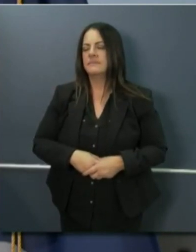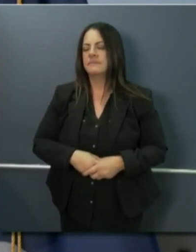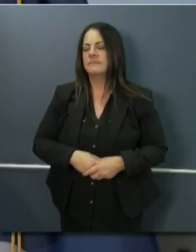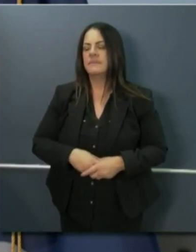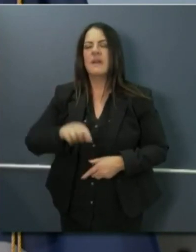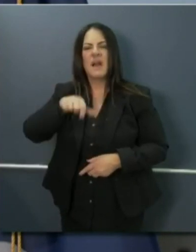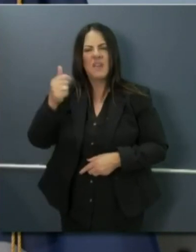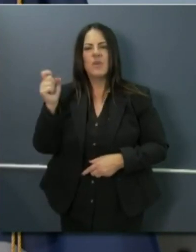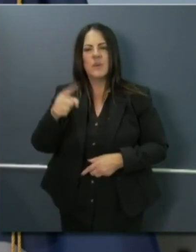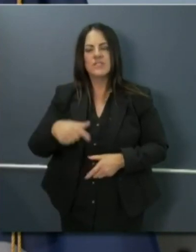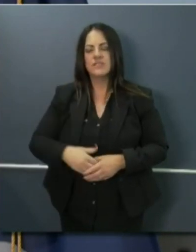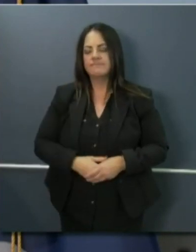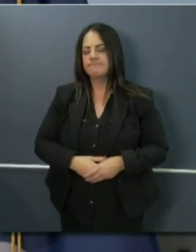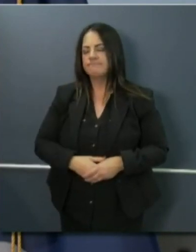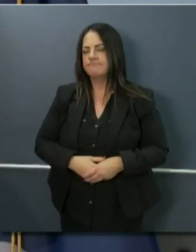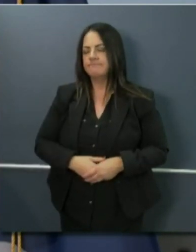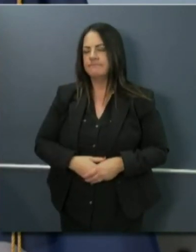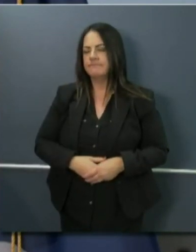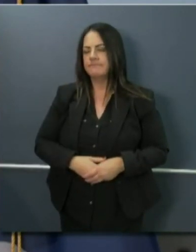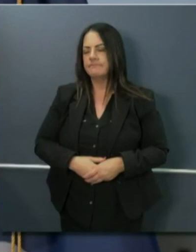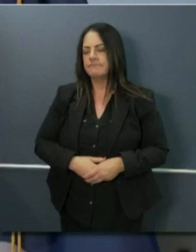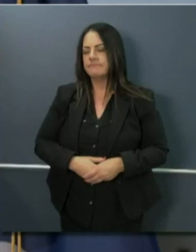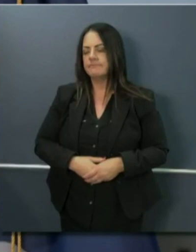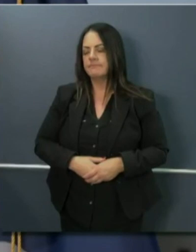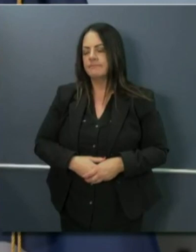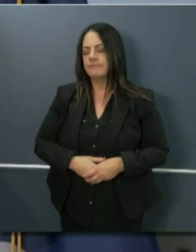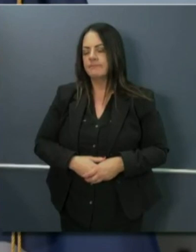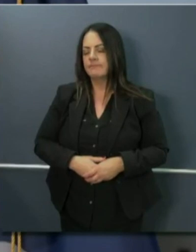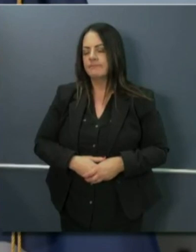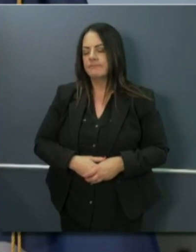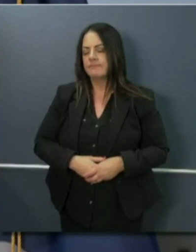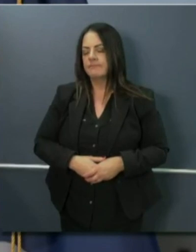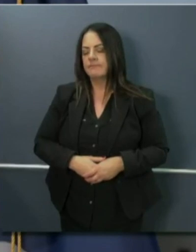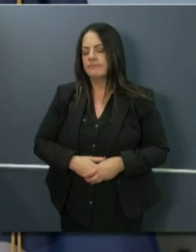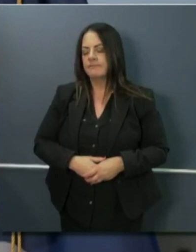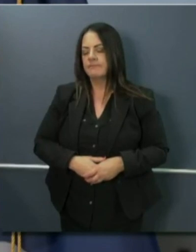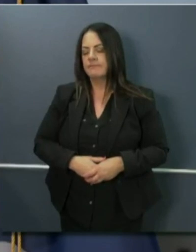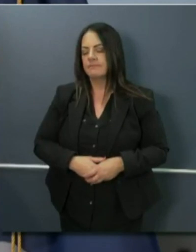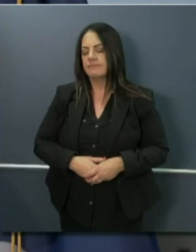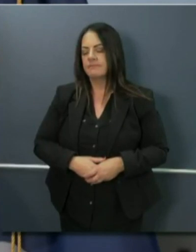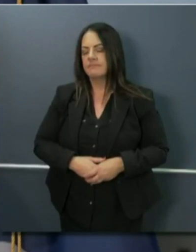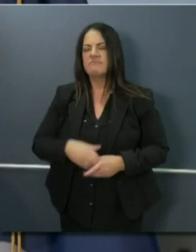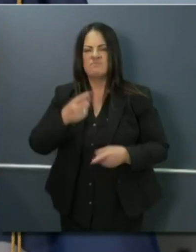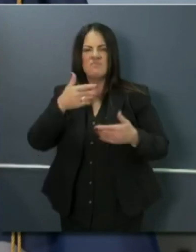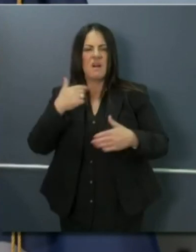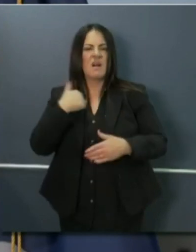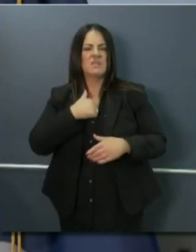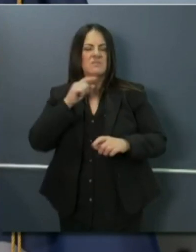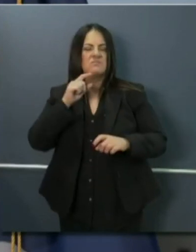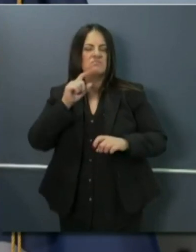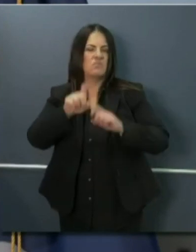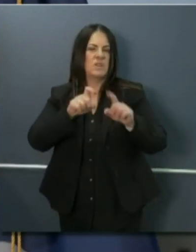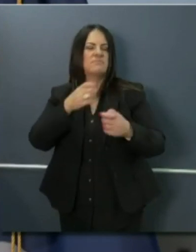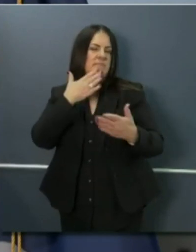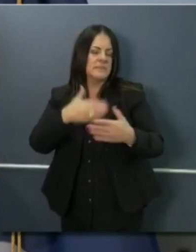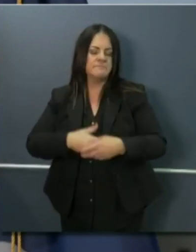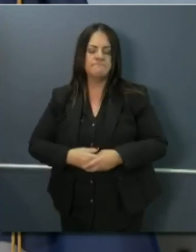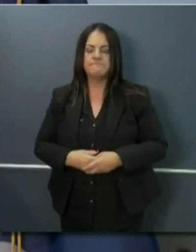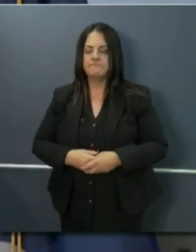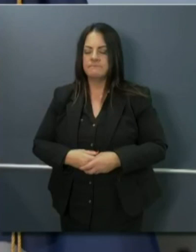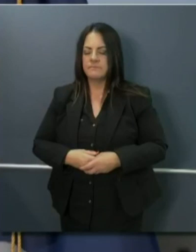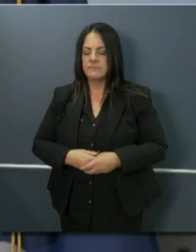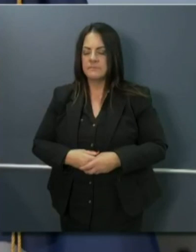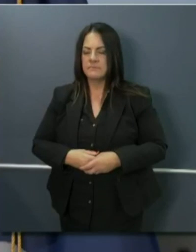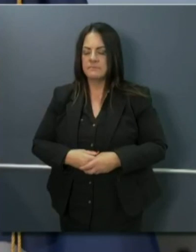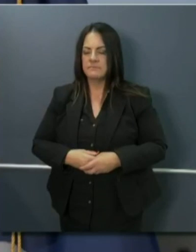Hi, Governor. Thanks for taking questions. Can you more explicitly explain how far